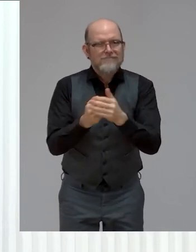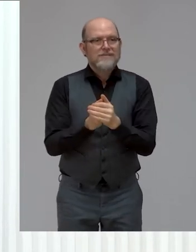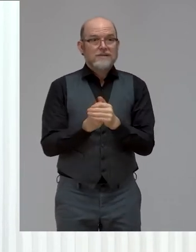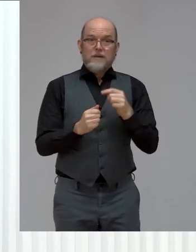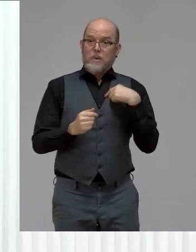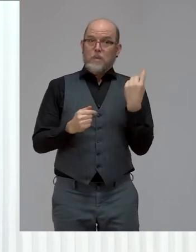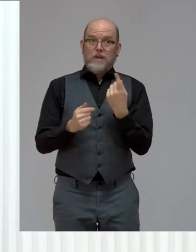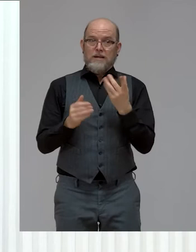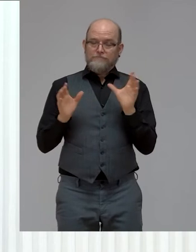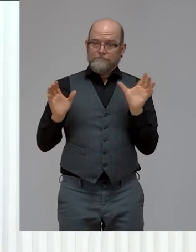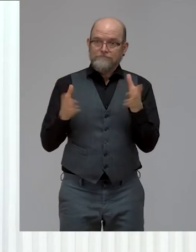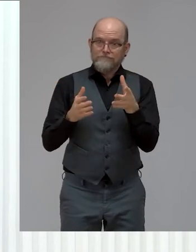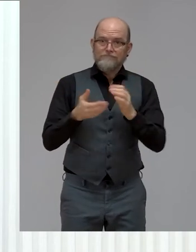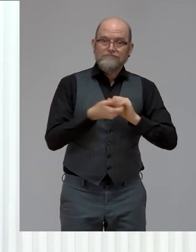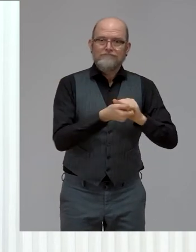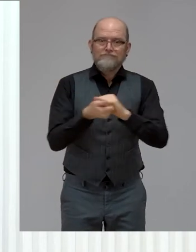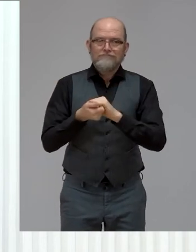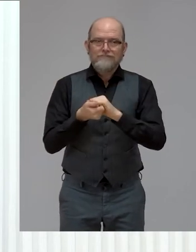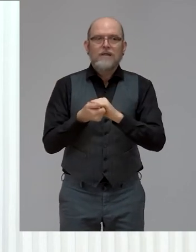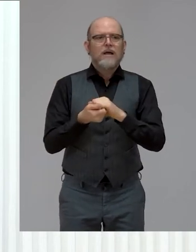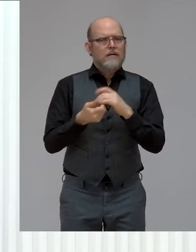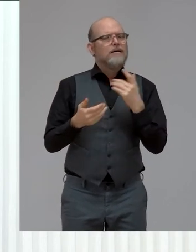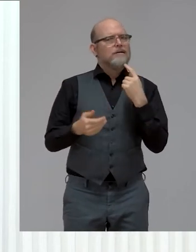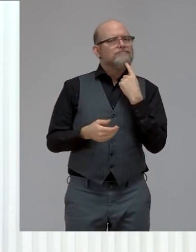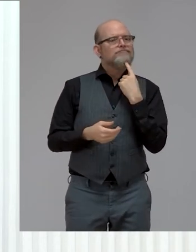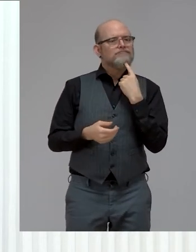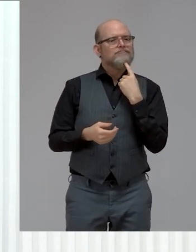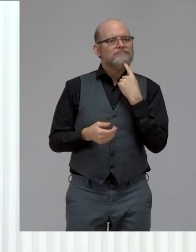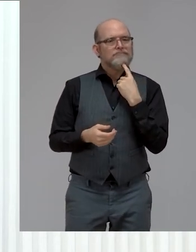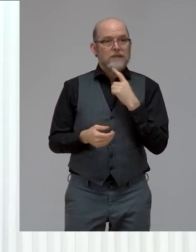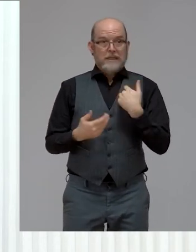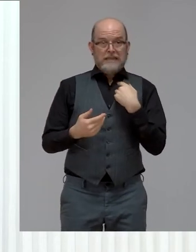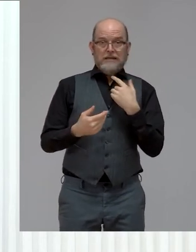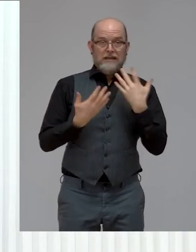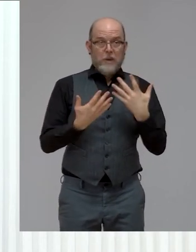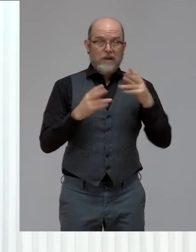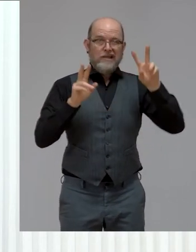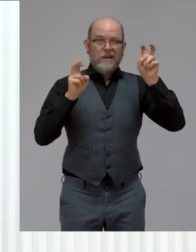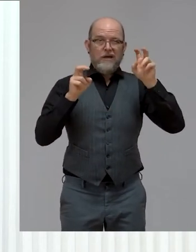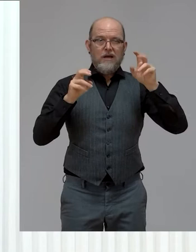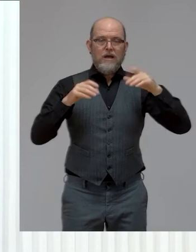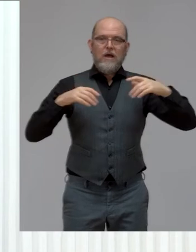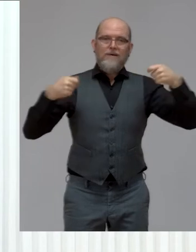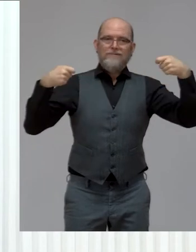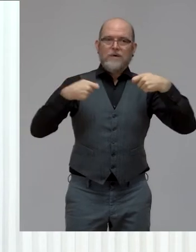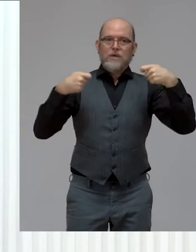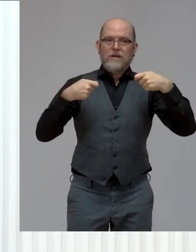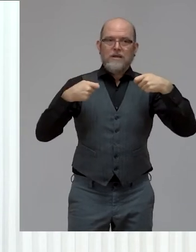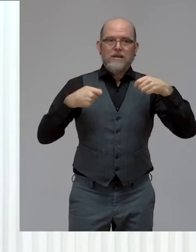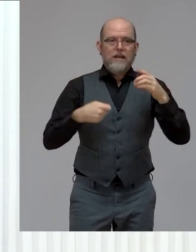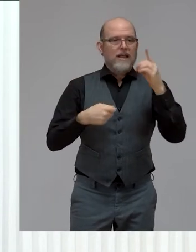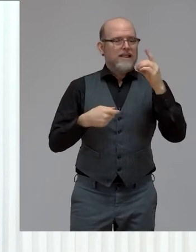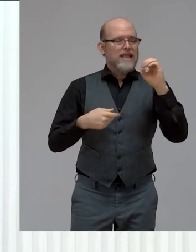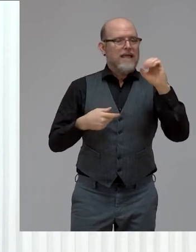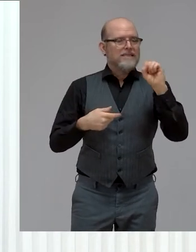and contributions. And speaking of Fondation Descubreme and our wonderful partnership,